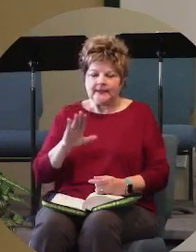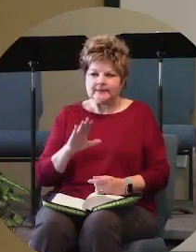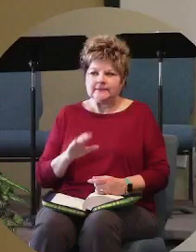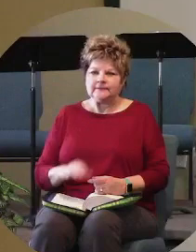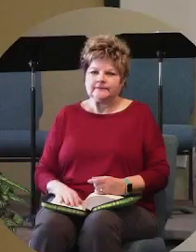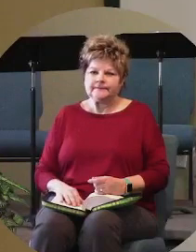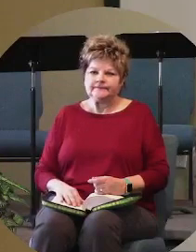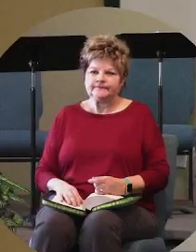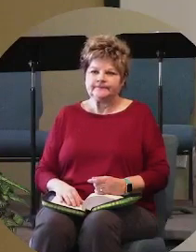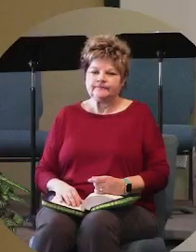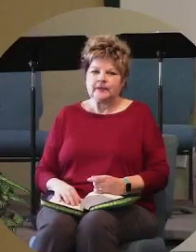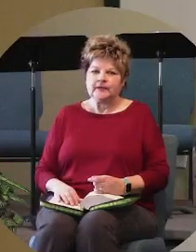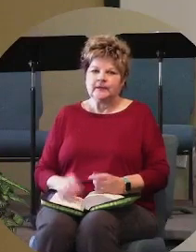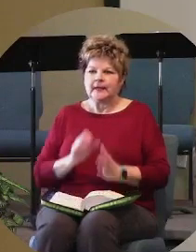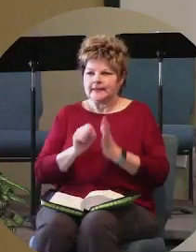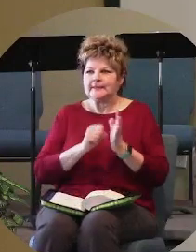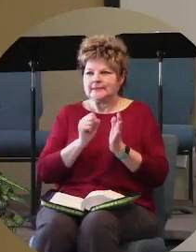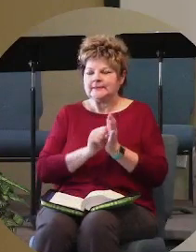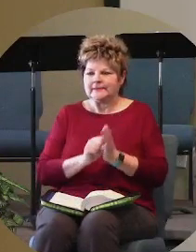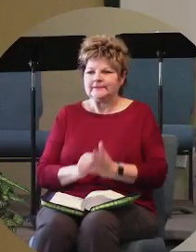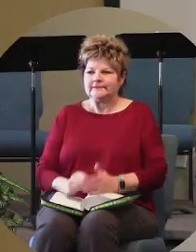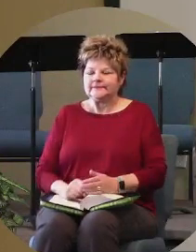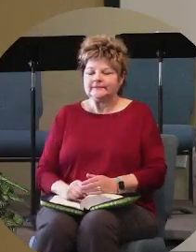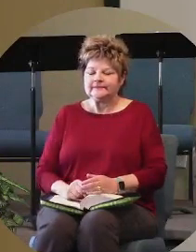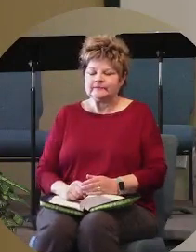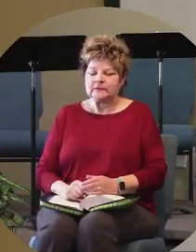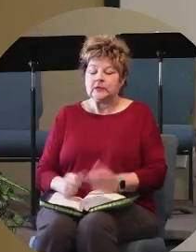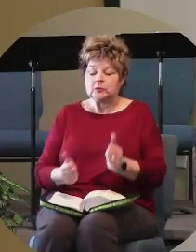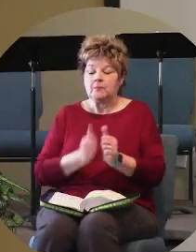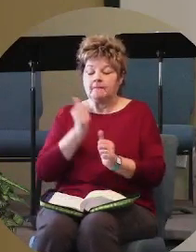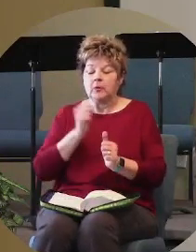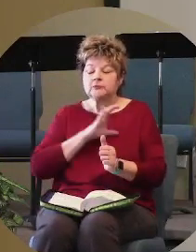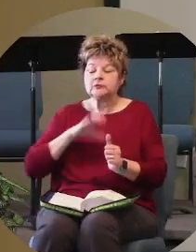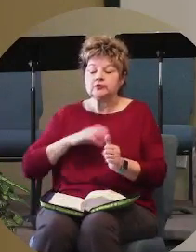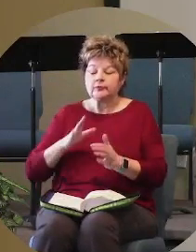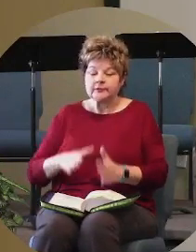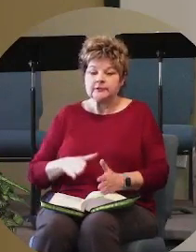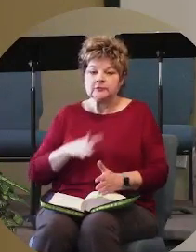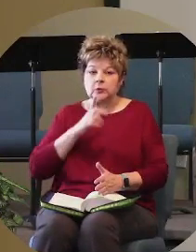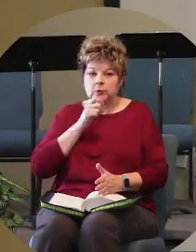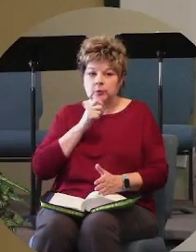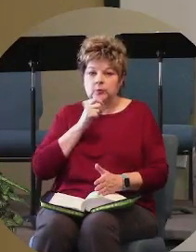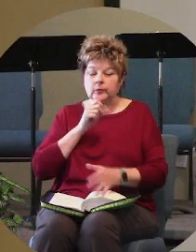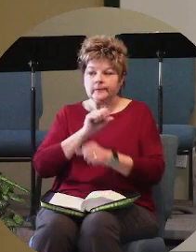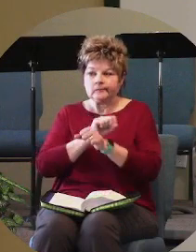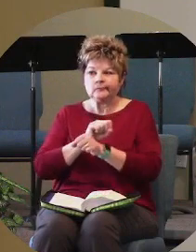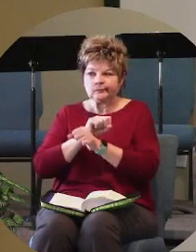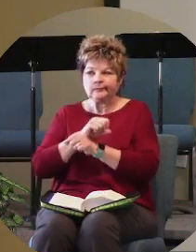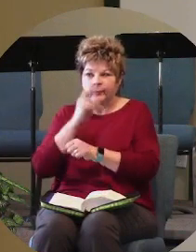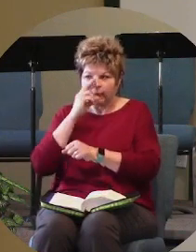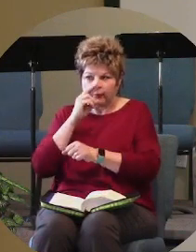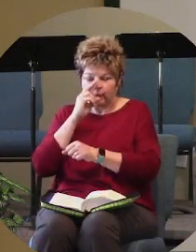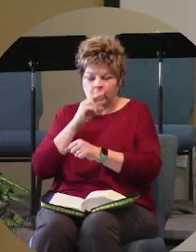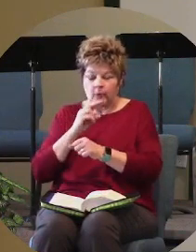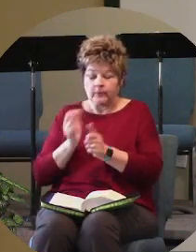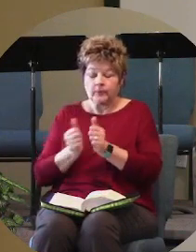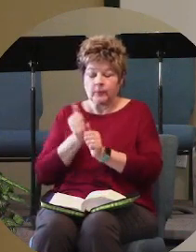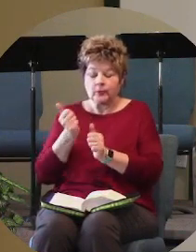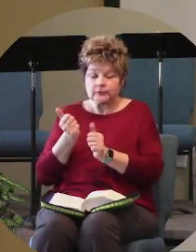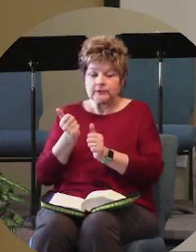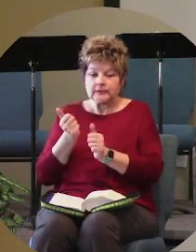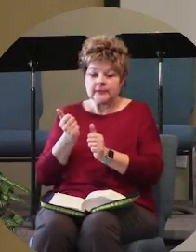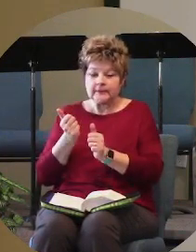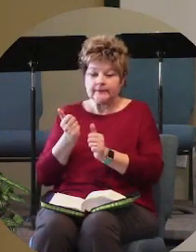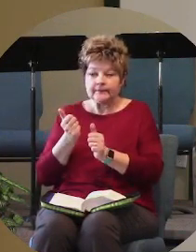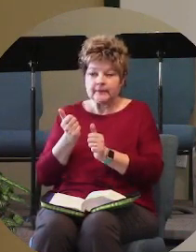decade, because most of the Christians who were subjects of Rome, for the most part, were going to